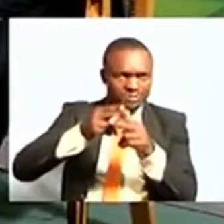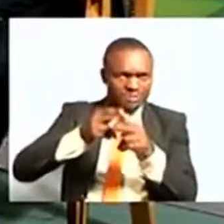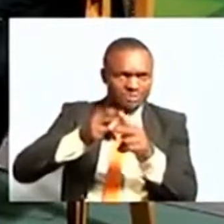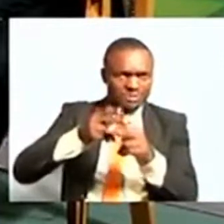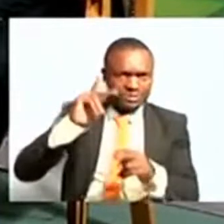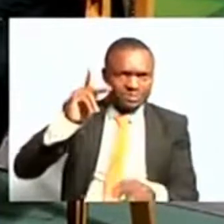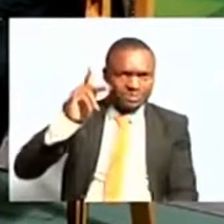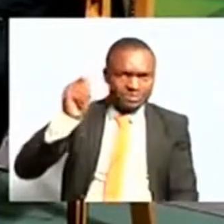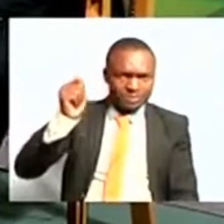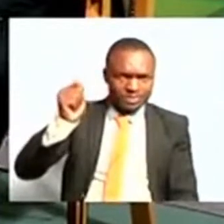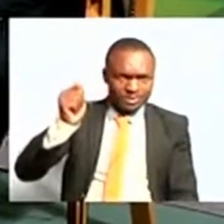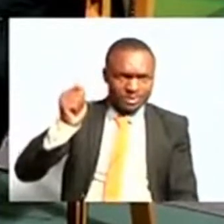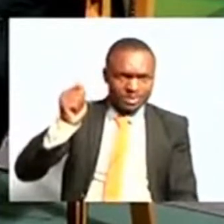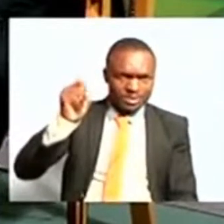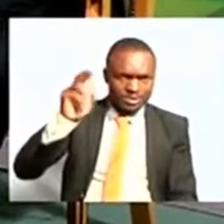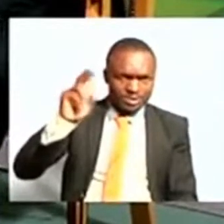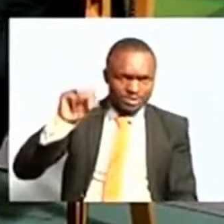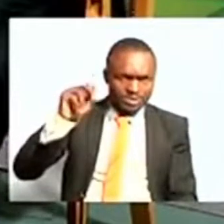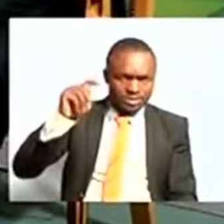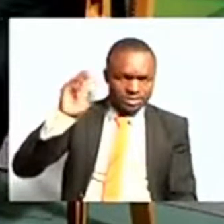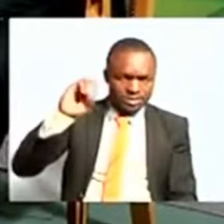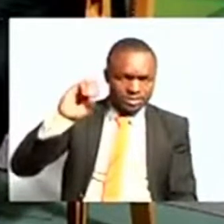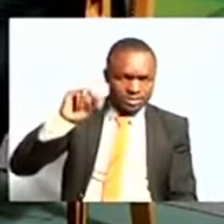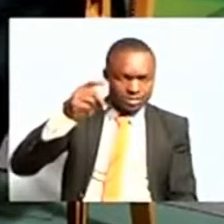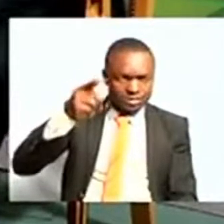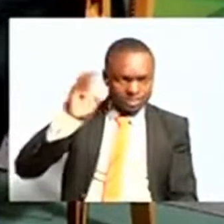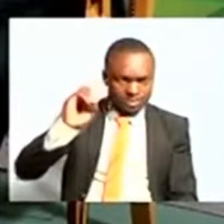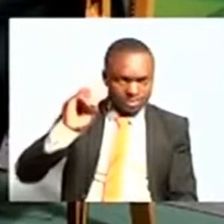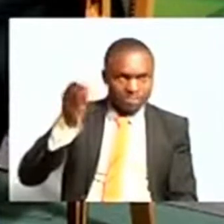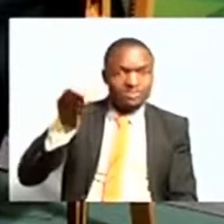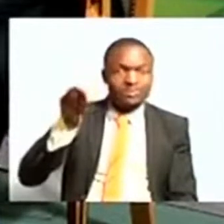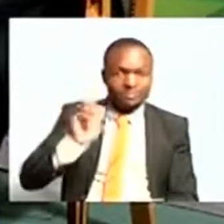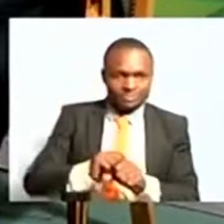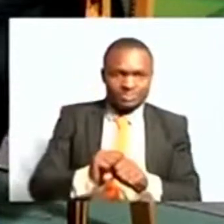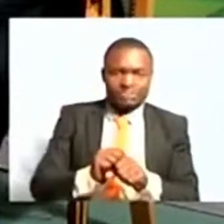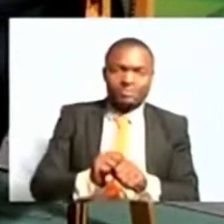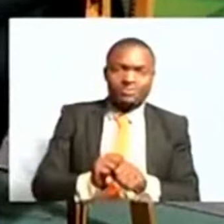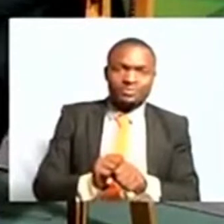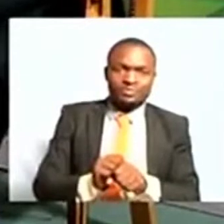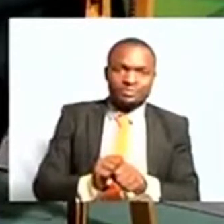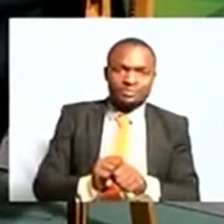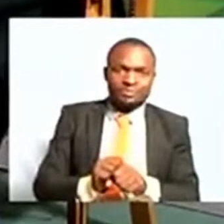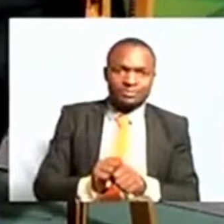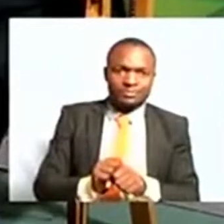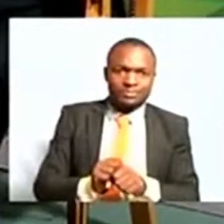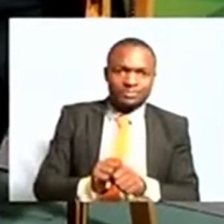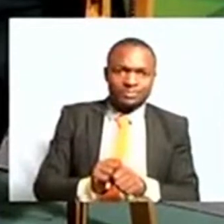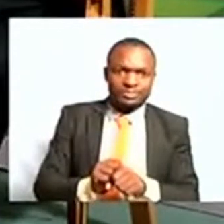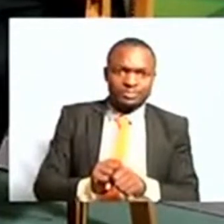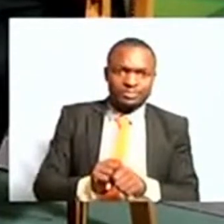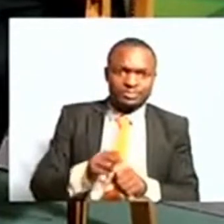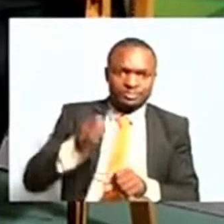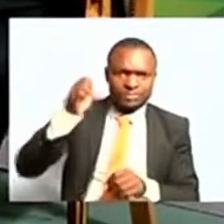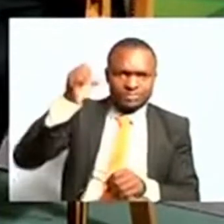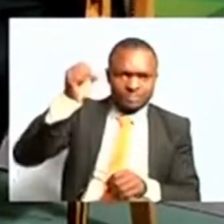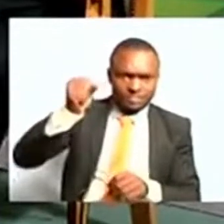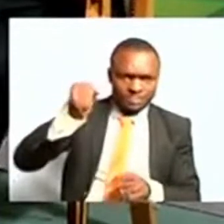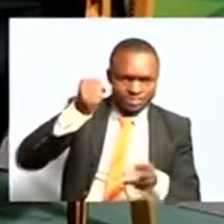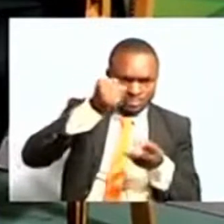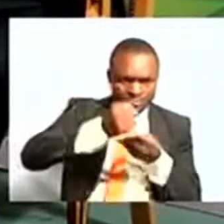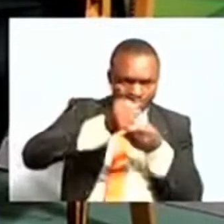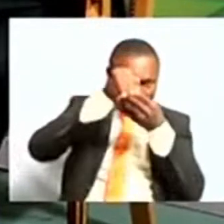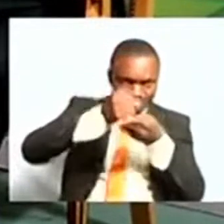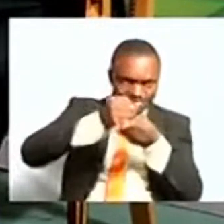Katongo Sepiso. Mr. Katongo Sepiso from Western Province would have loved Yeah, to specify part of Senanga. Part of